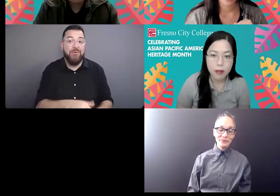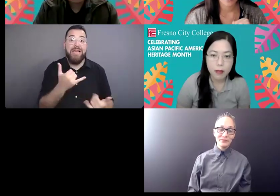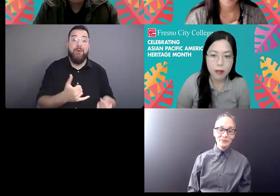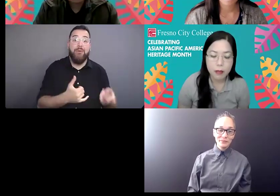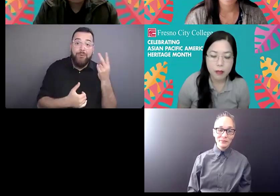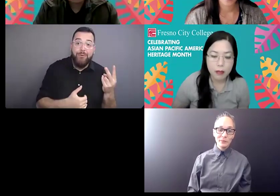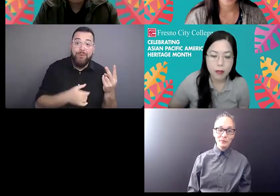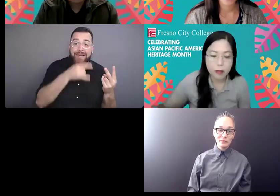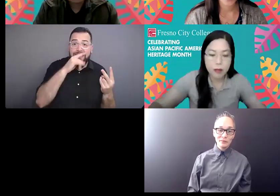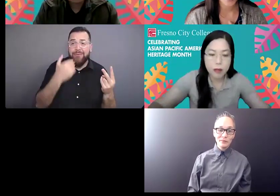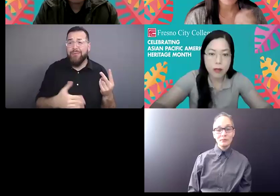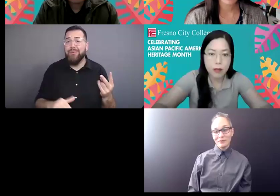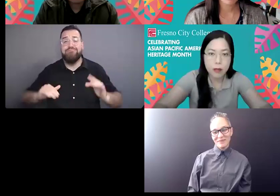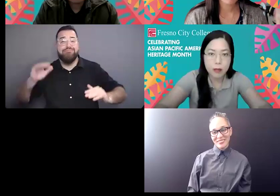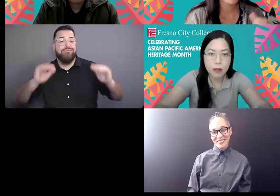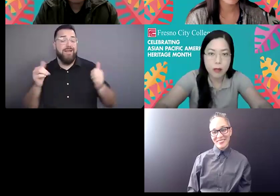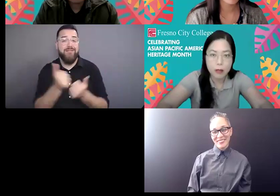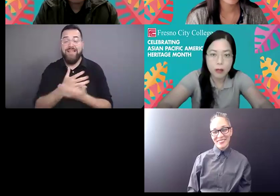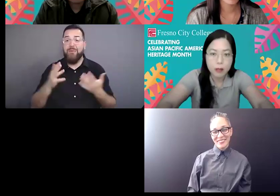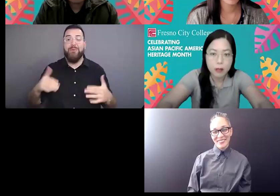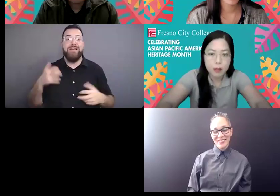school. And here I am.